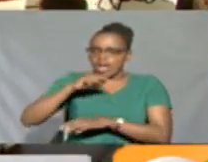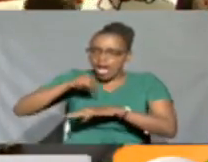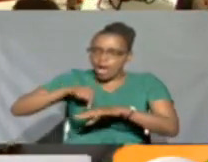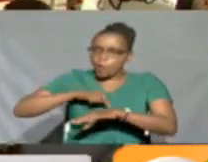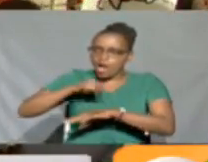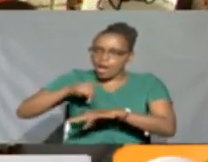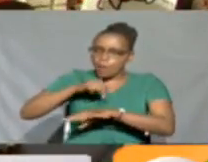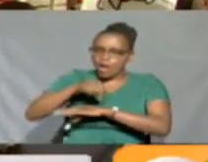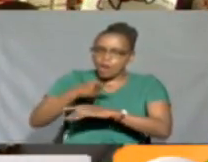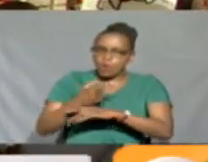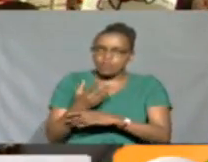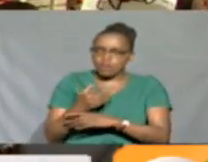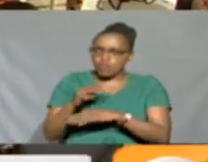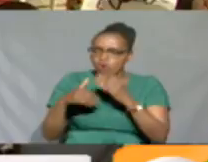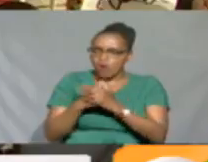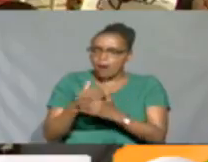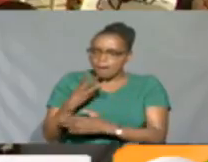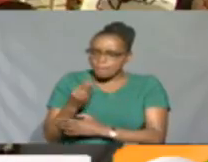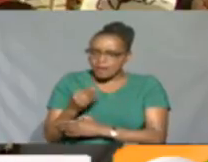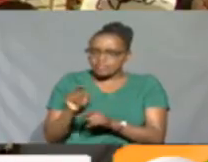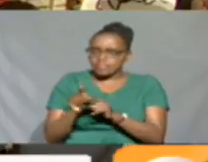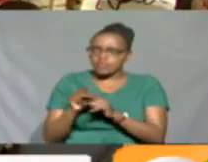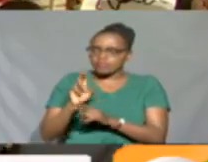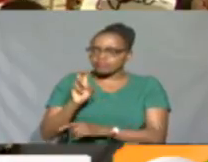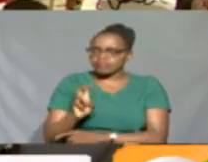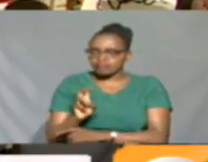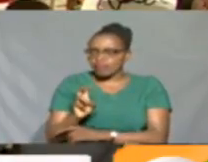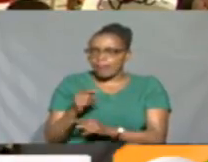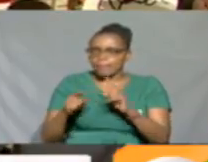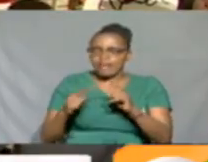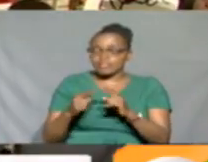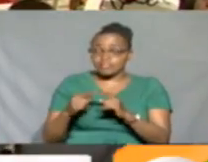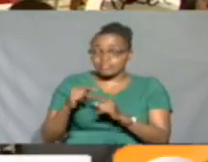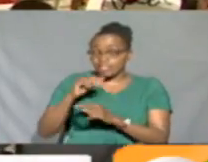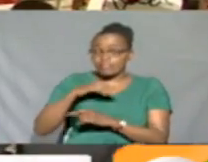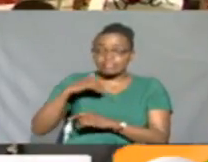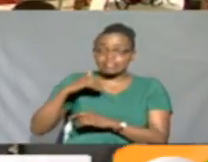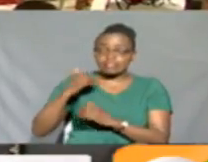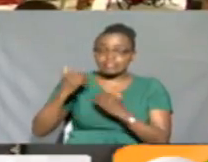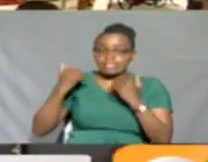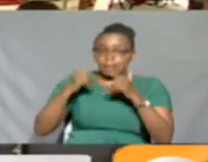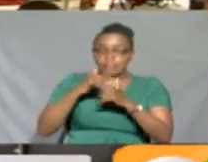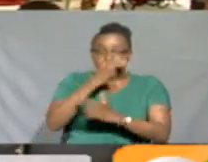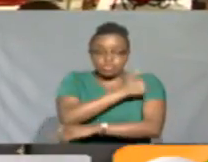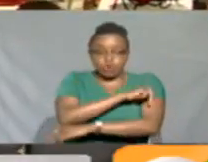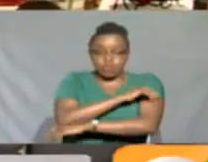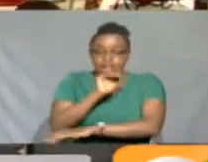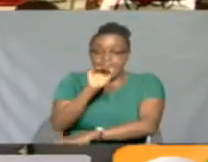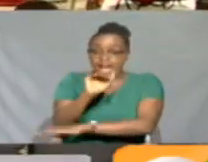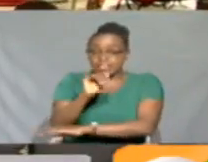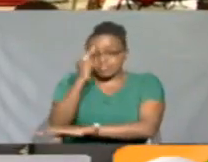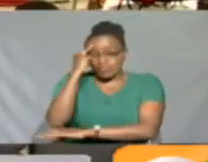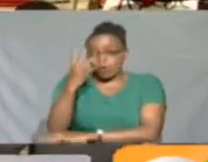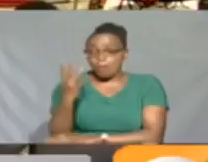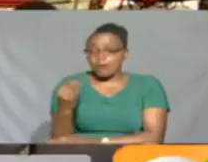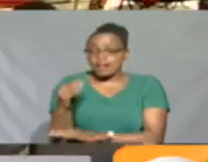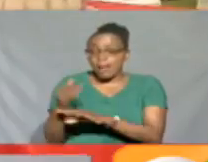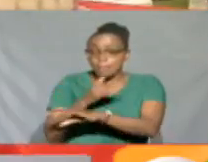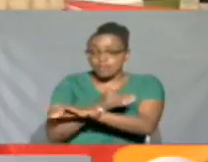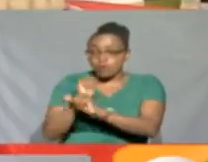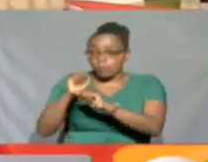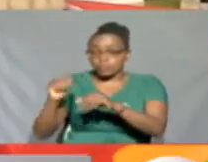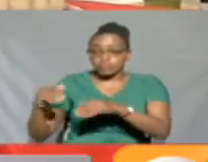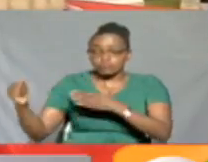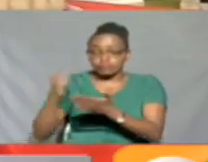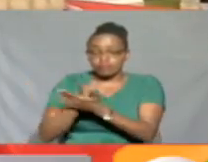hours. Well, the man slipped into a coma and never woke up. She asks, Trevor, these hospitals will ask you for money before they can